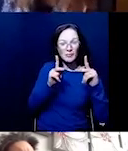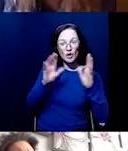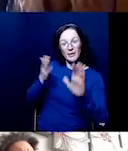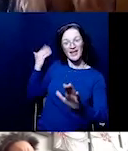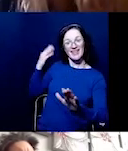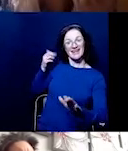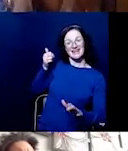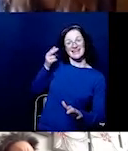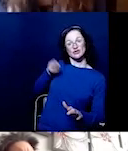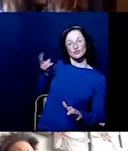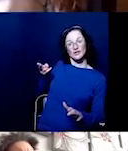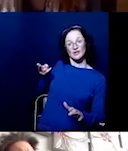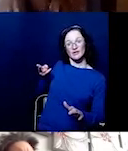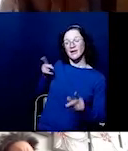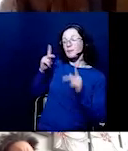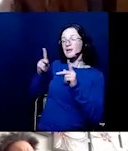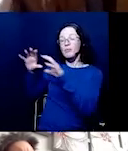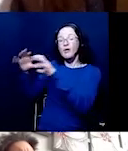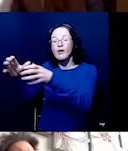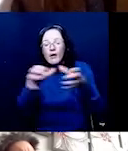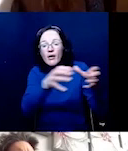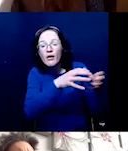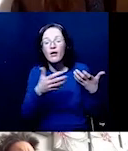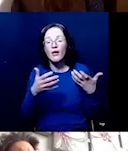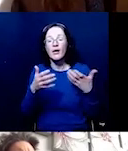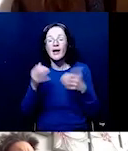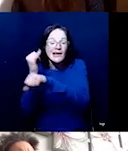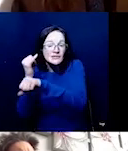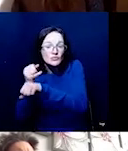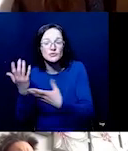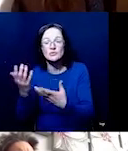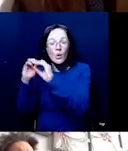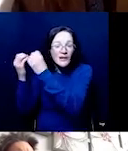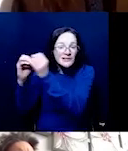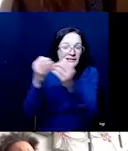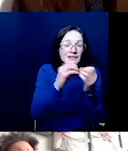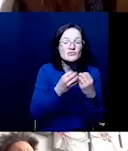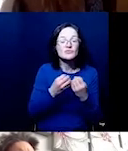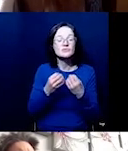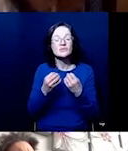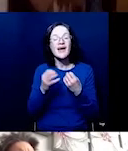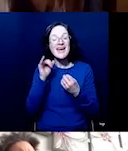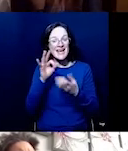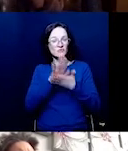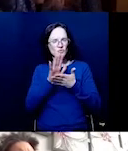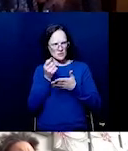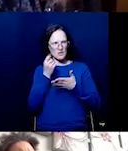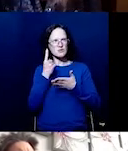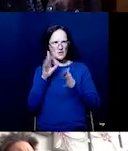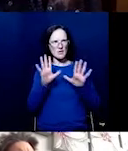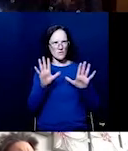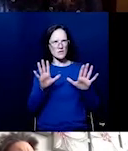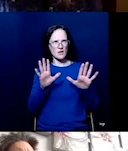communities, people in institutions. So schools do a good job when they understand that and when they commit themselves